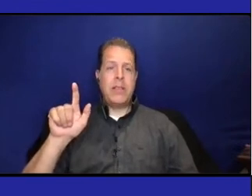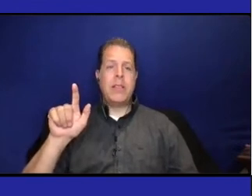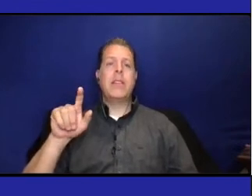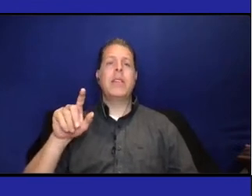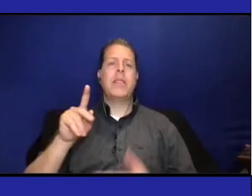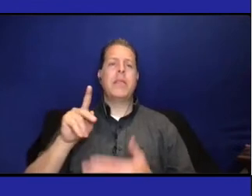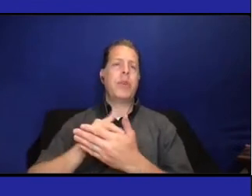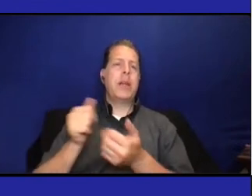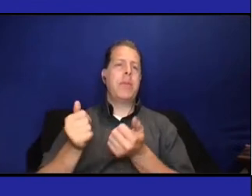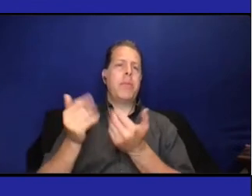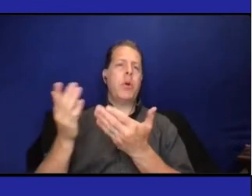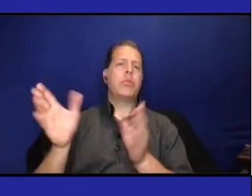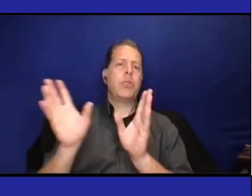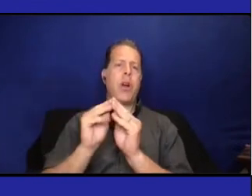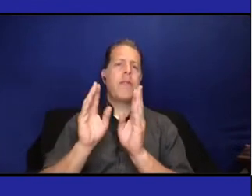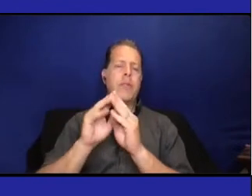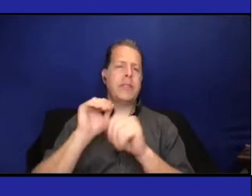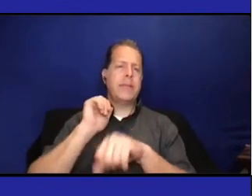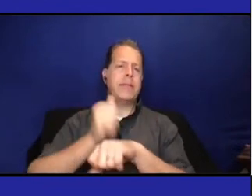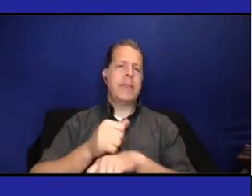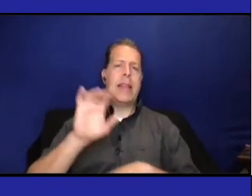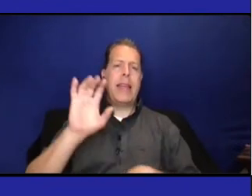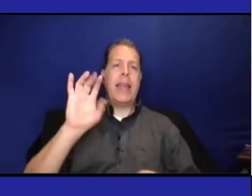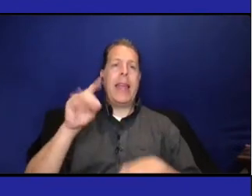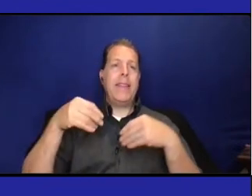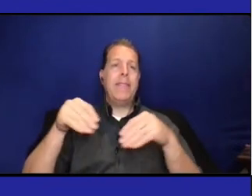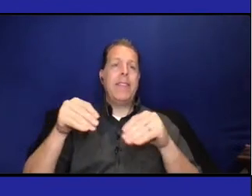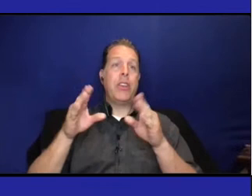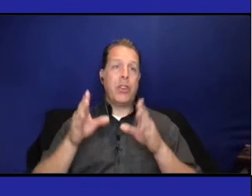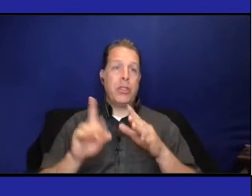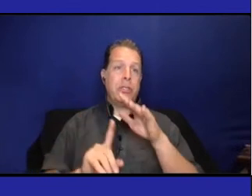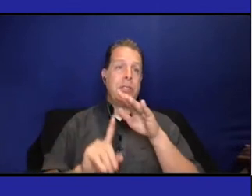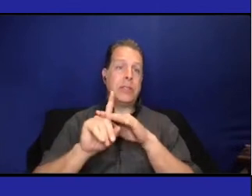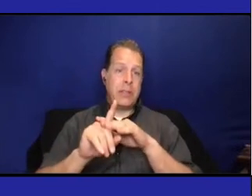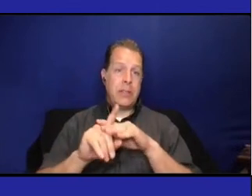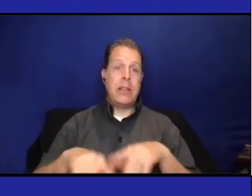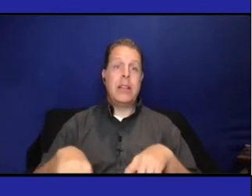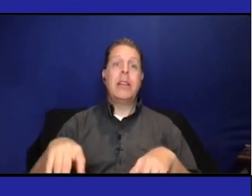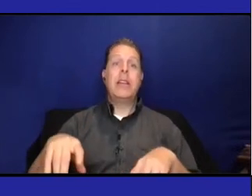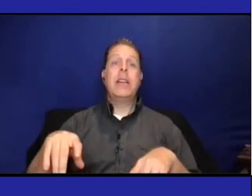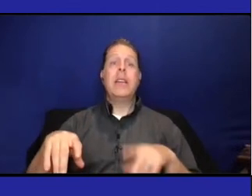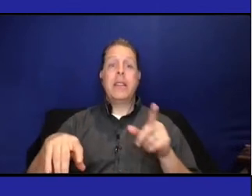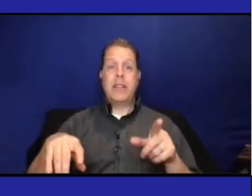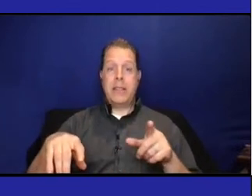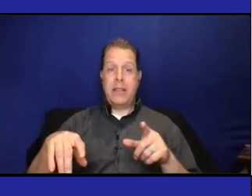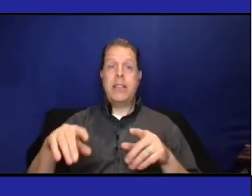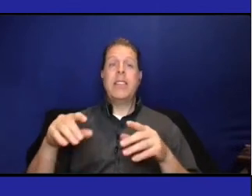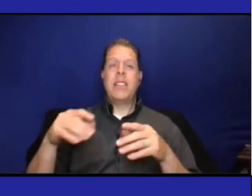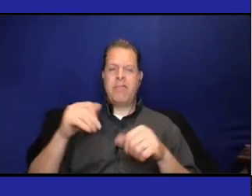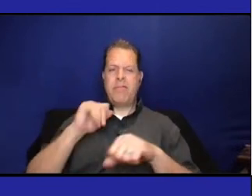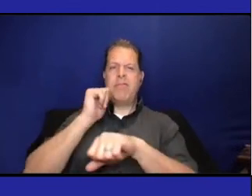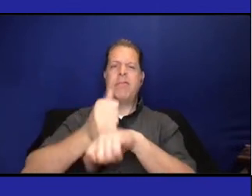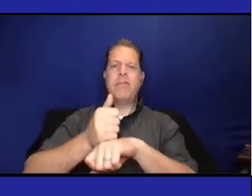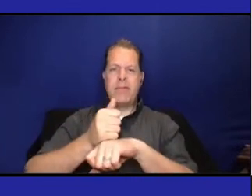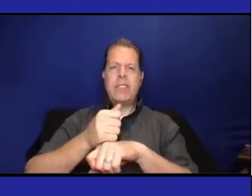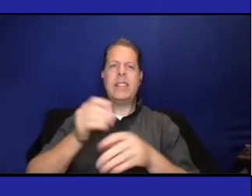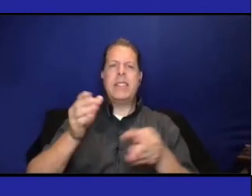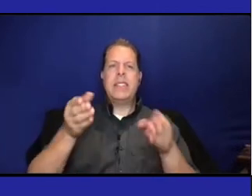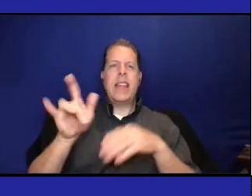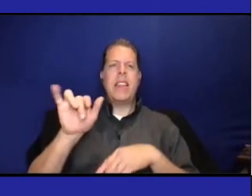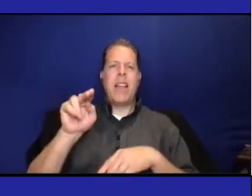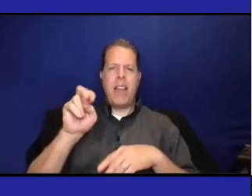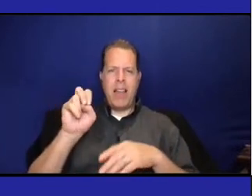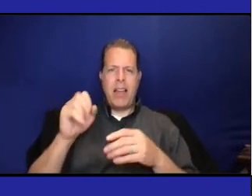proposal conference held, 8 vendors attended. 10/8, proposal deadline, 3 competitive proposals